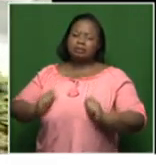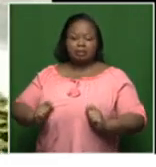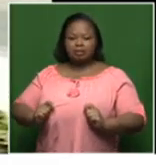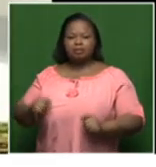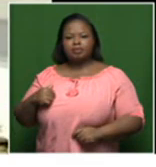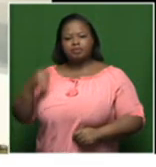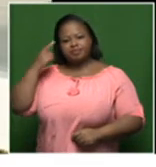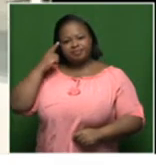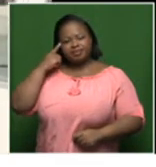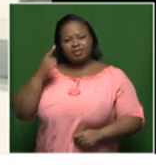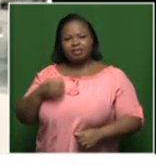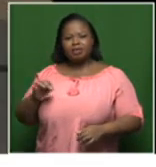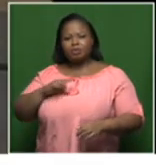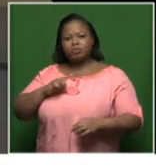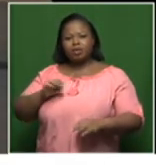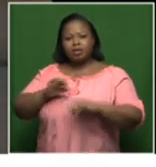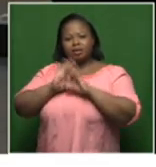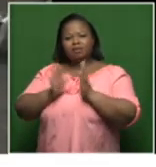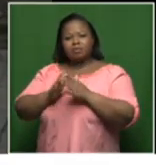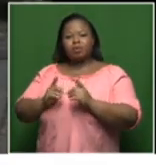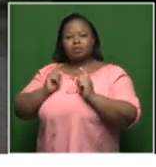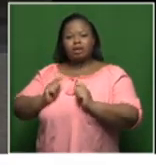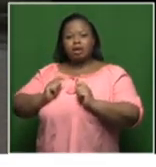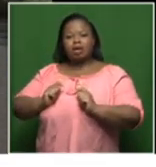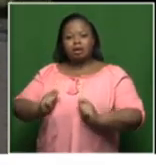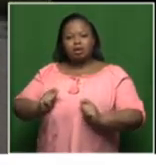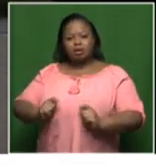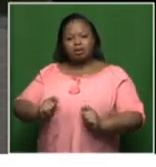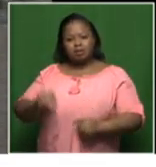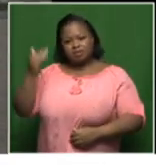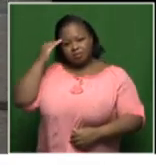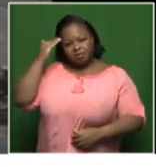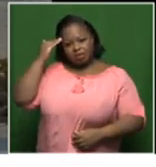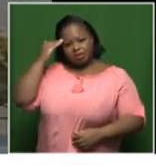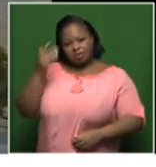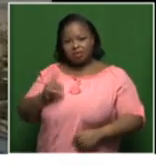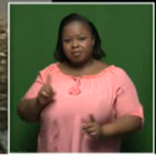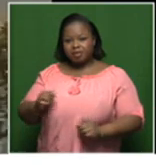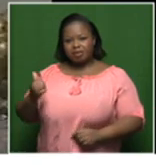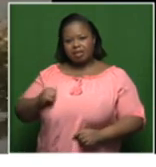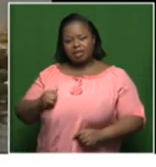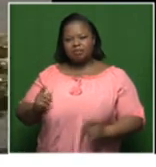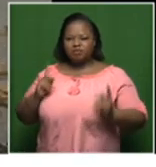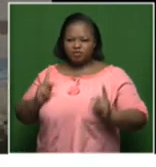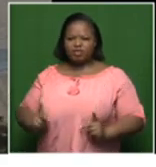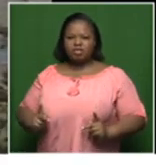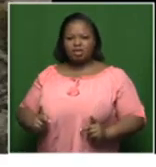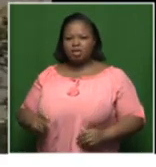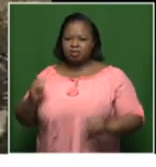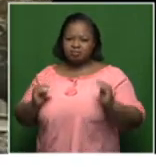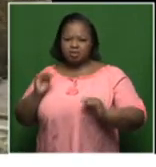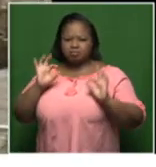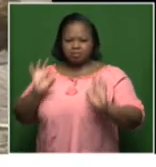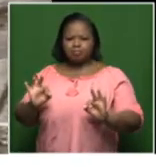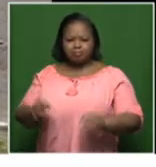it just really sucked everything out of me mentally. But luckily, physically, I've seemed to have bounced back